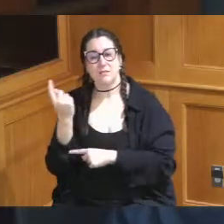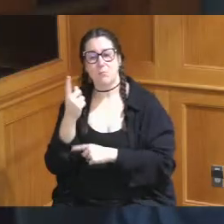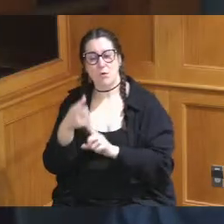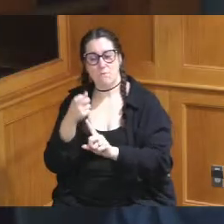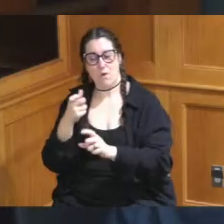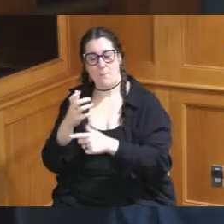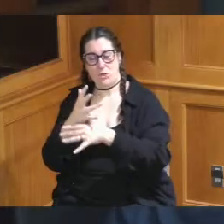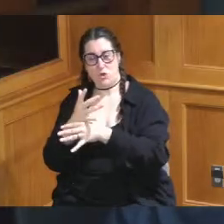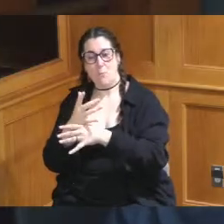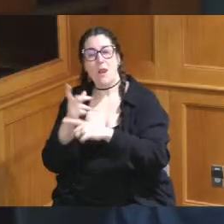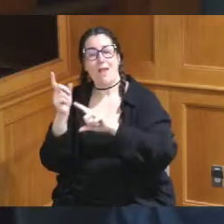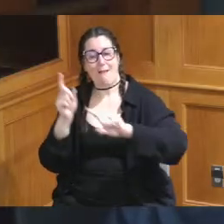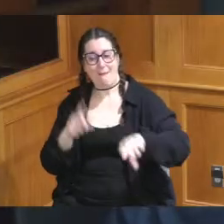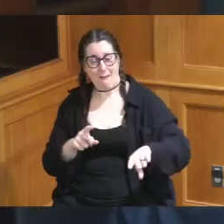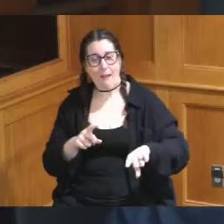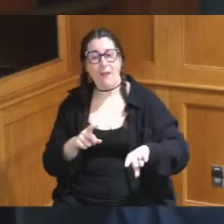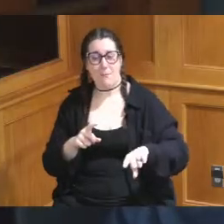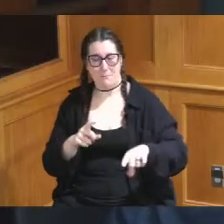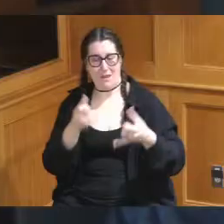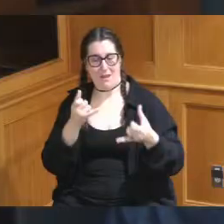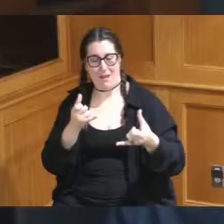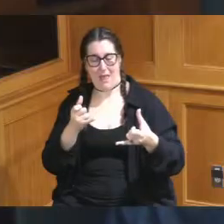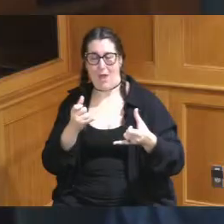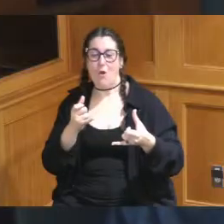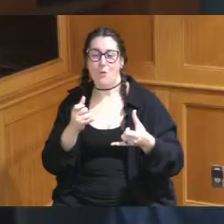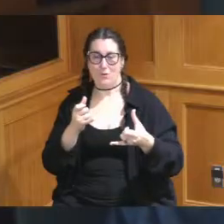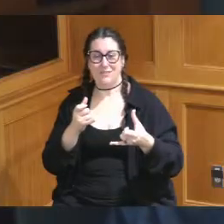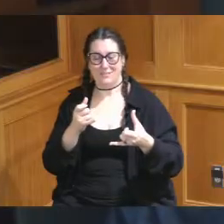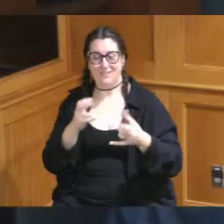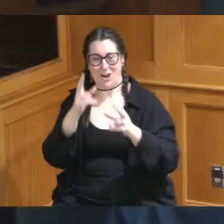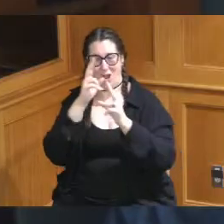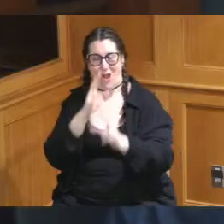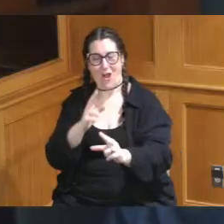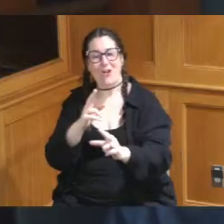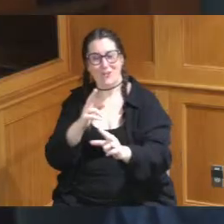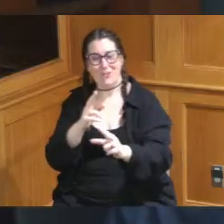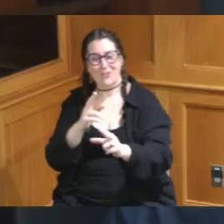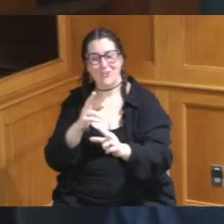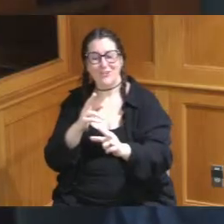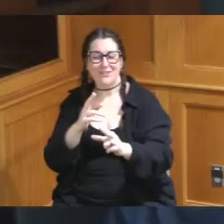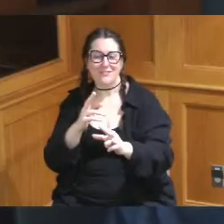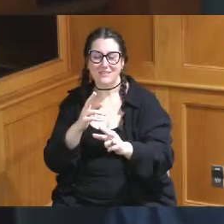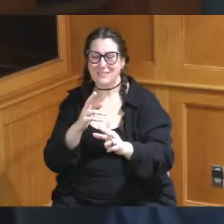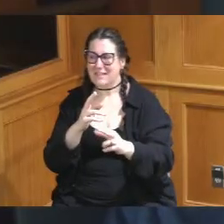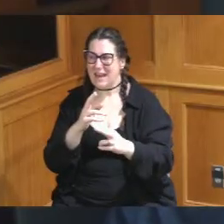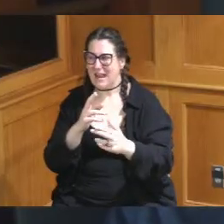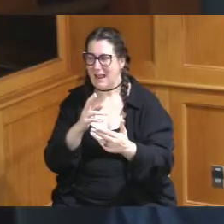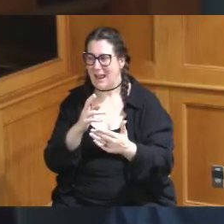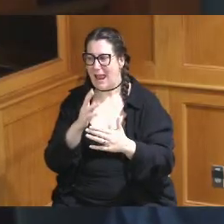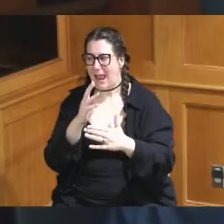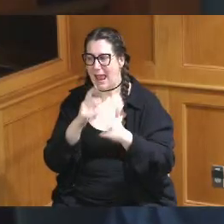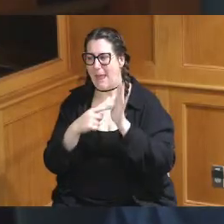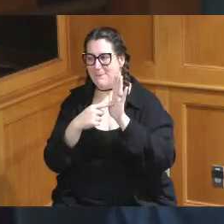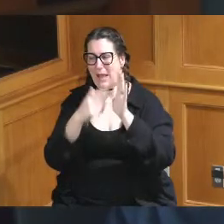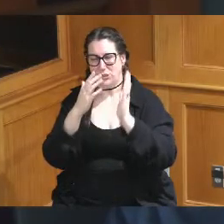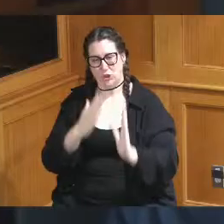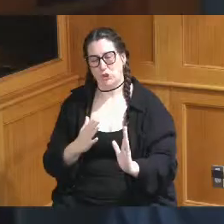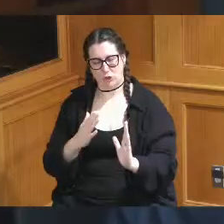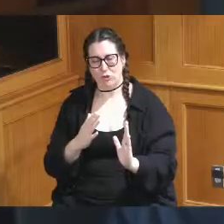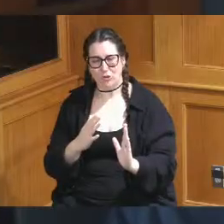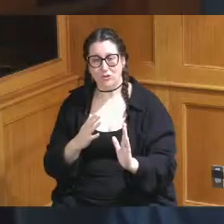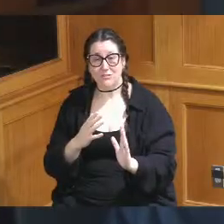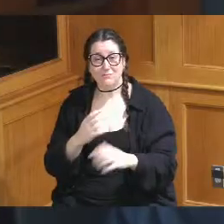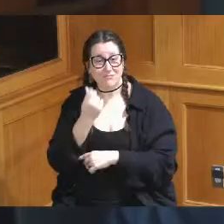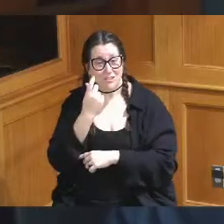an ambassador, one of our honorary international ambassadors for the Cincinnati Black Music Walk of Fame. She just mailed